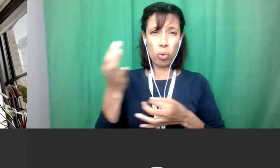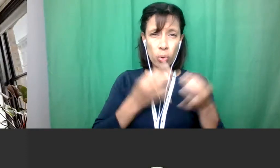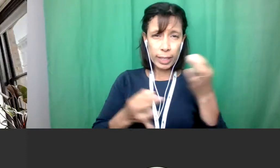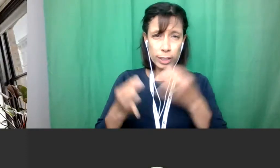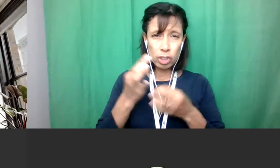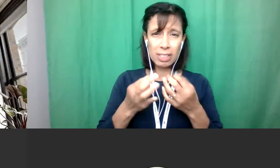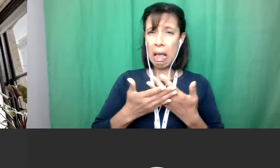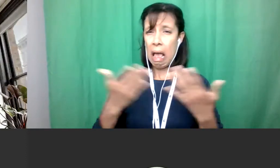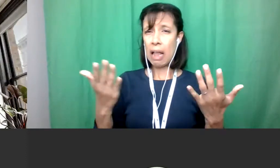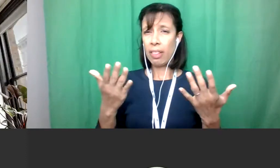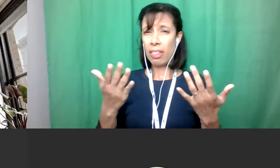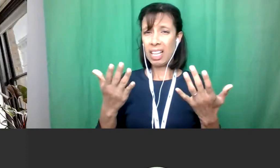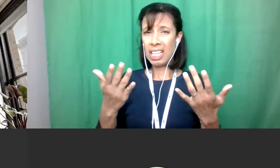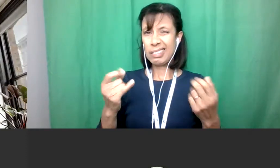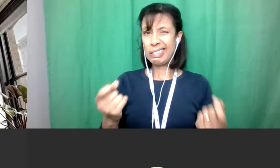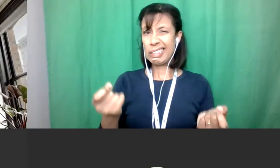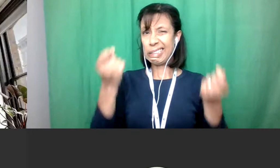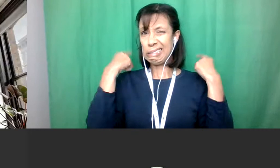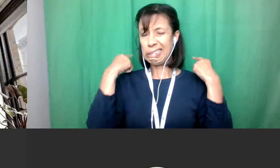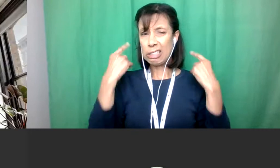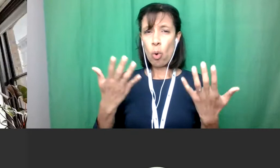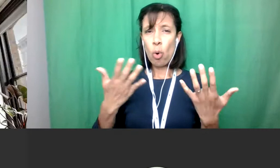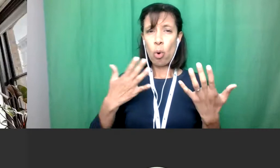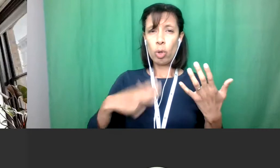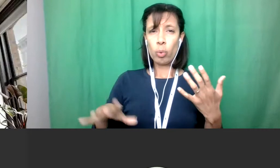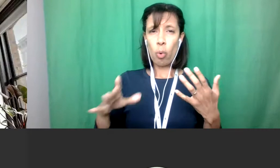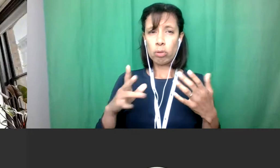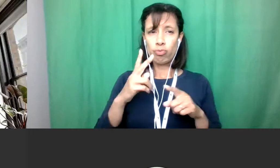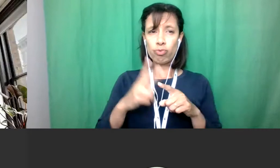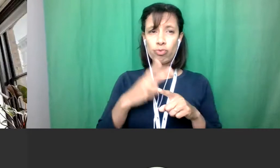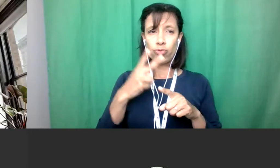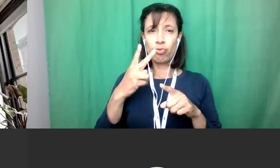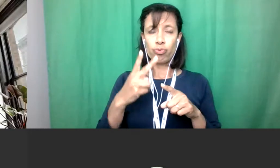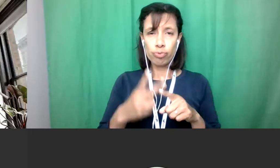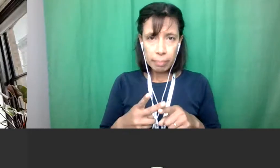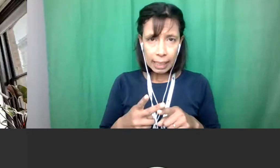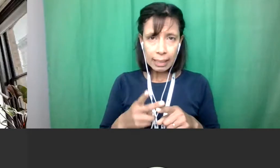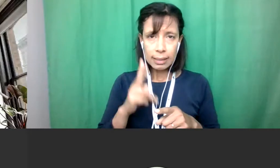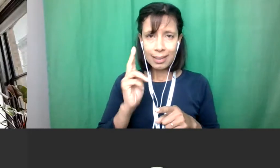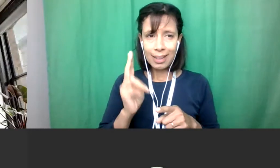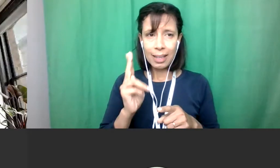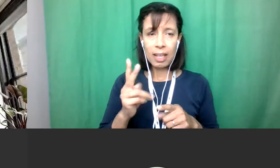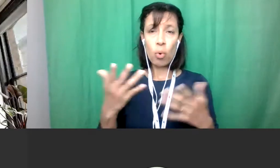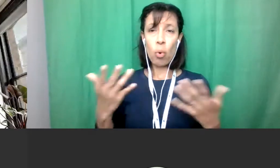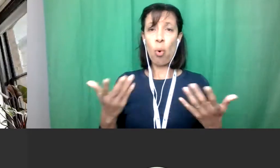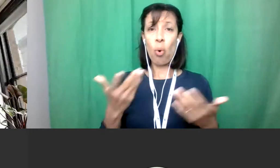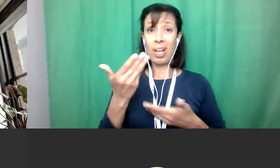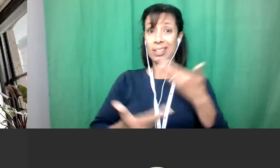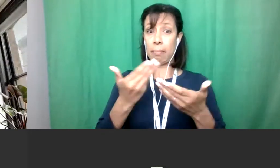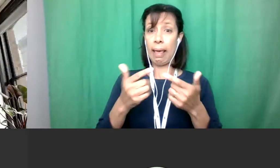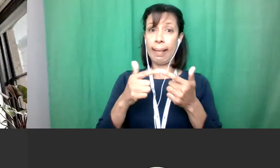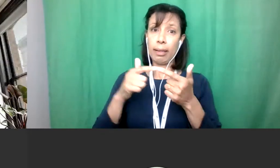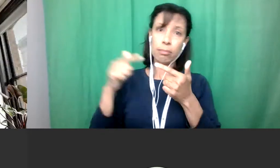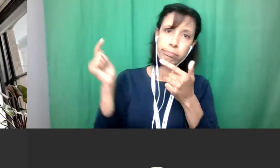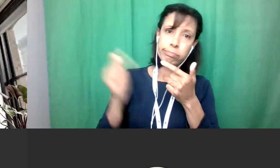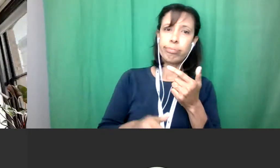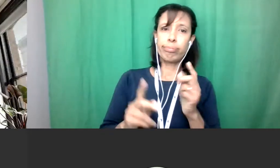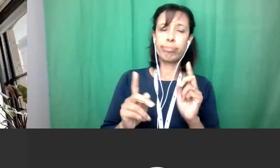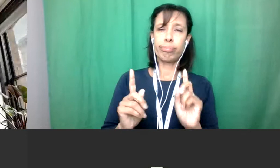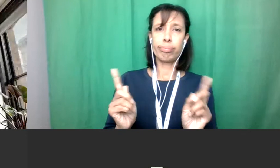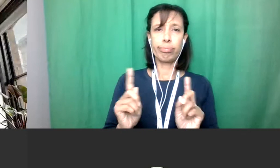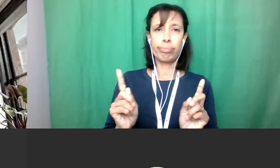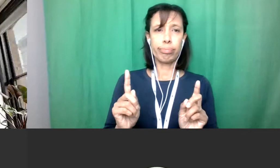unclear, or something you'd like me to kind of repeat or go over again? Sorry, repeat or explain more fully